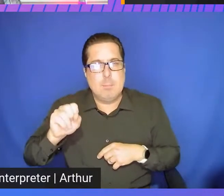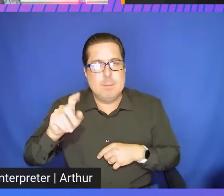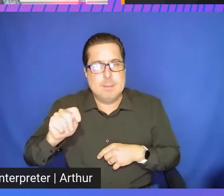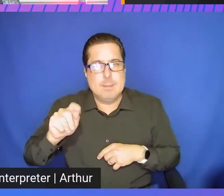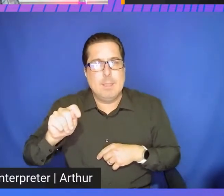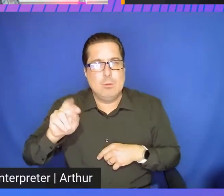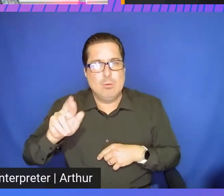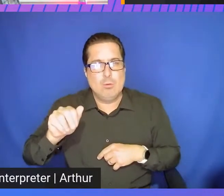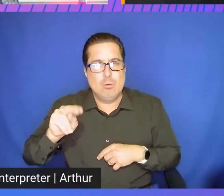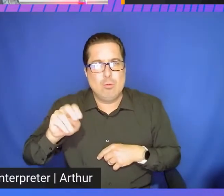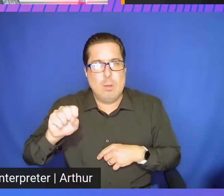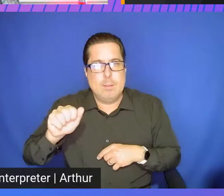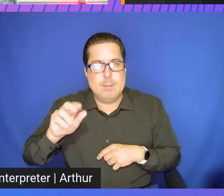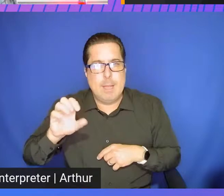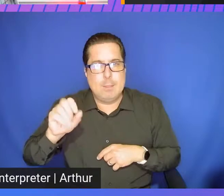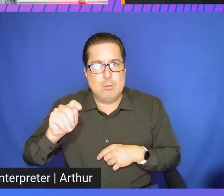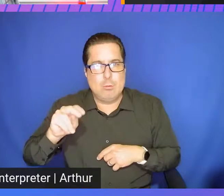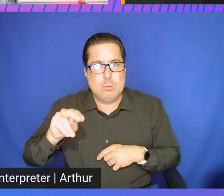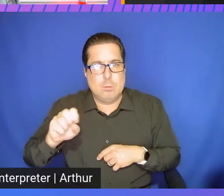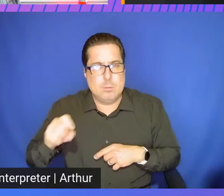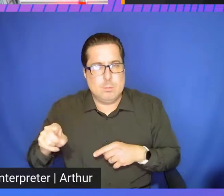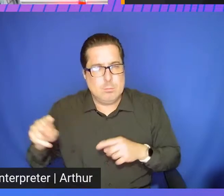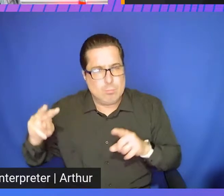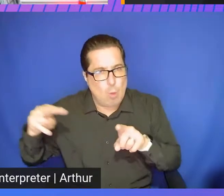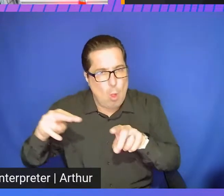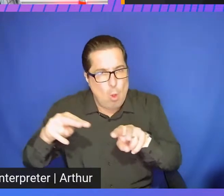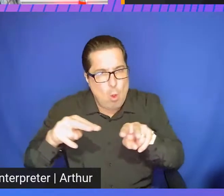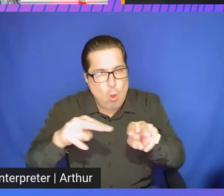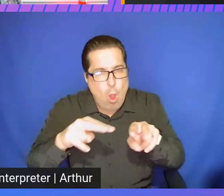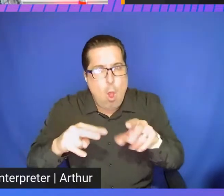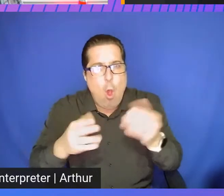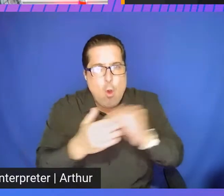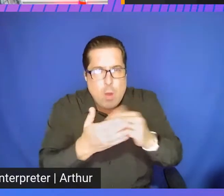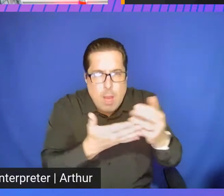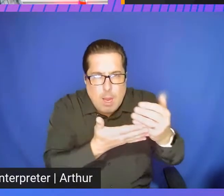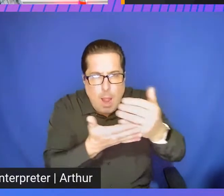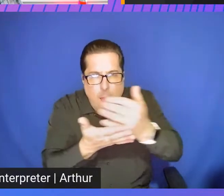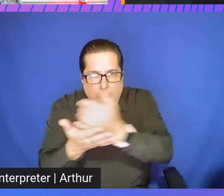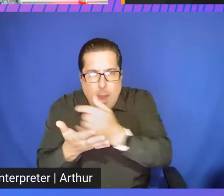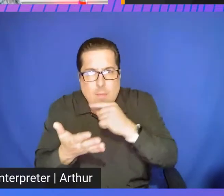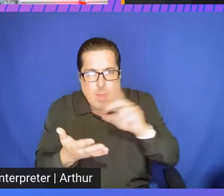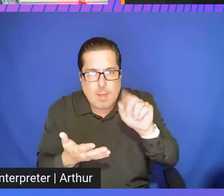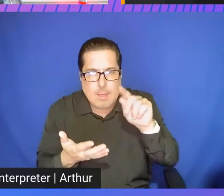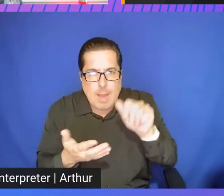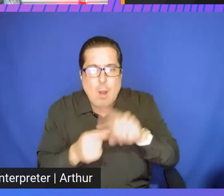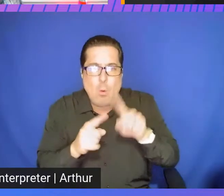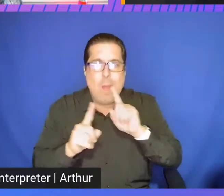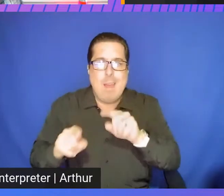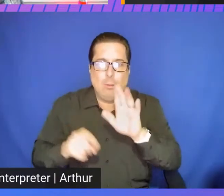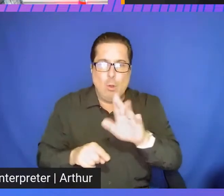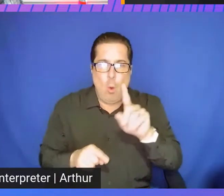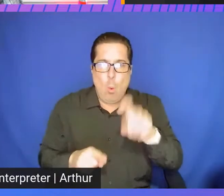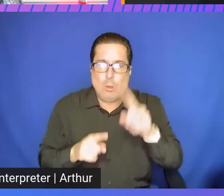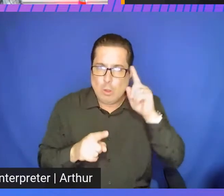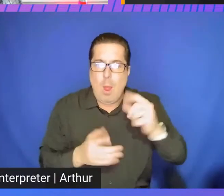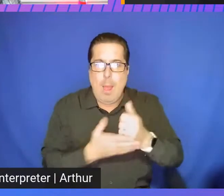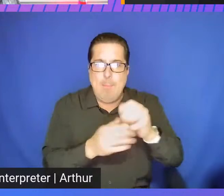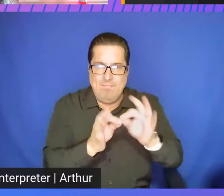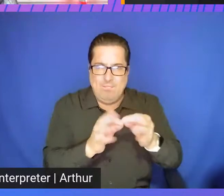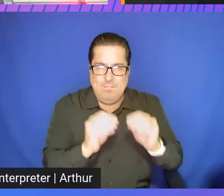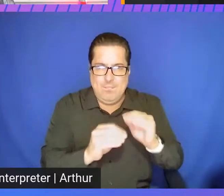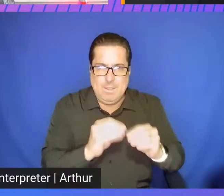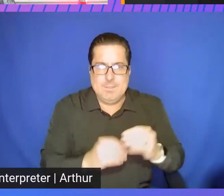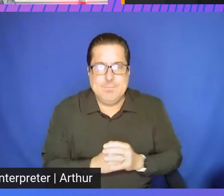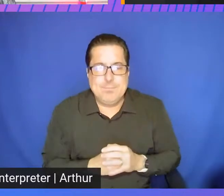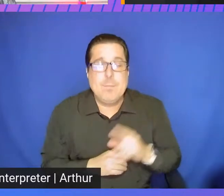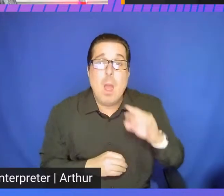see if we can collect the data to answer the question. There is an